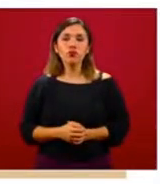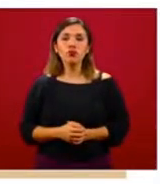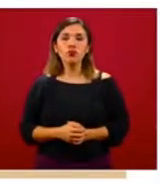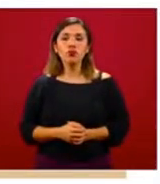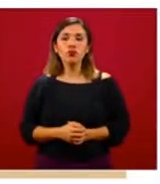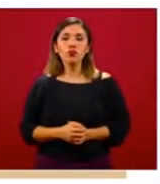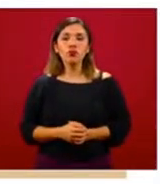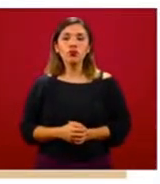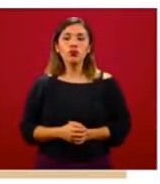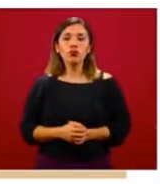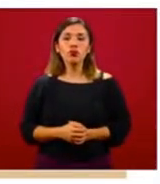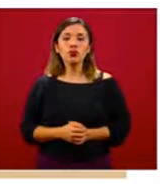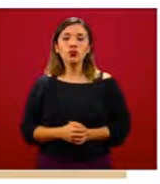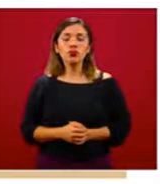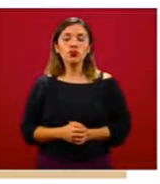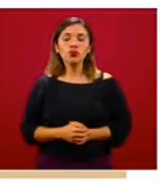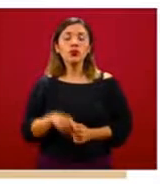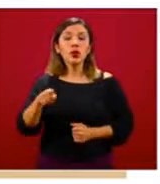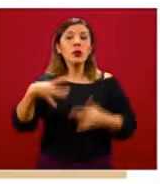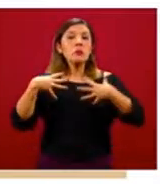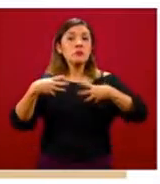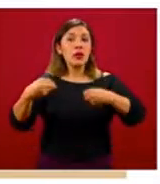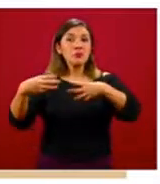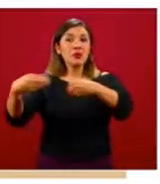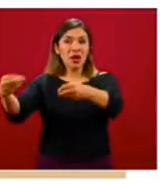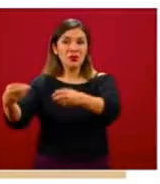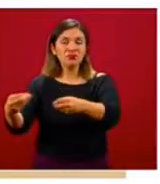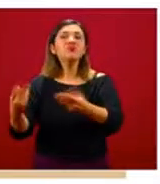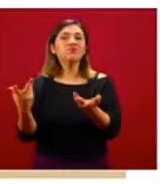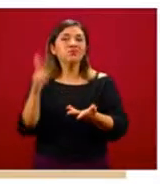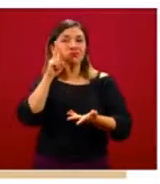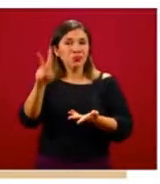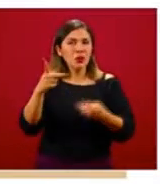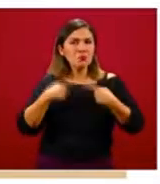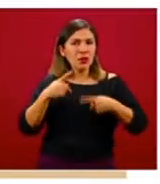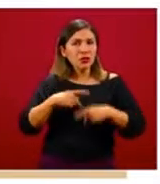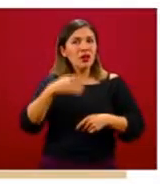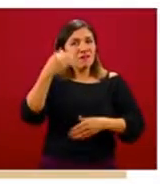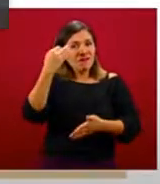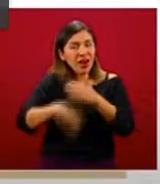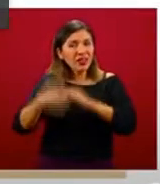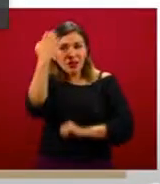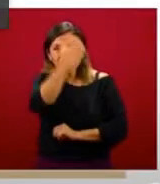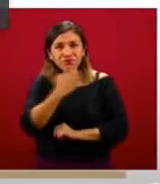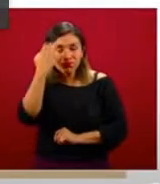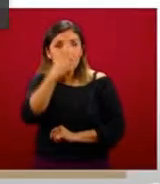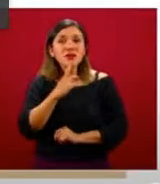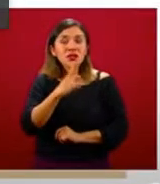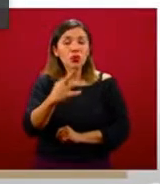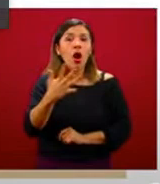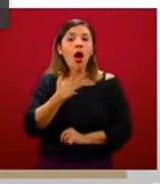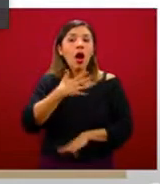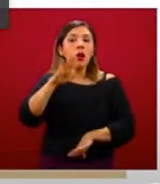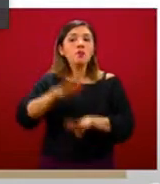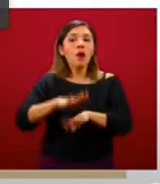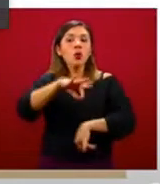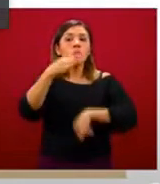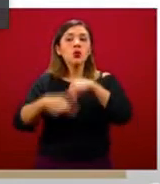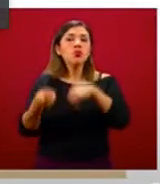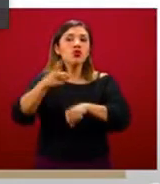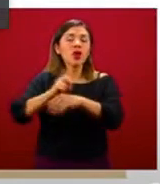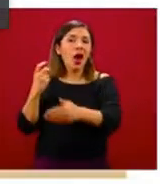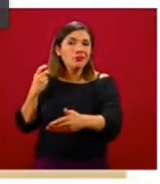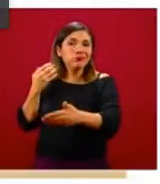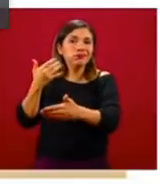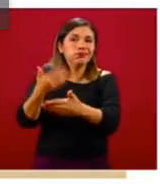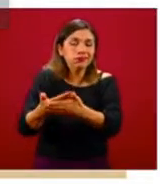throughout the la following curva days. epidémica. We can now Vemos cómo los see casos the epi sospechosos curve, pendientes the de un suspected resultado se están cases that are concentrando en waiting los últimos for